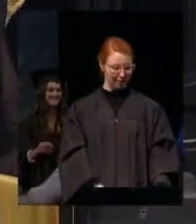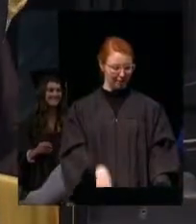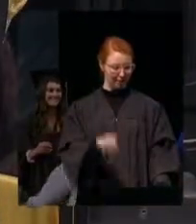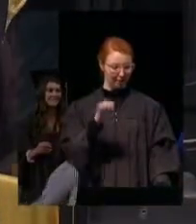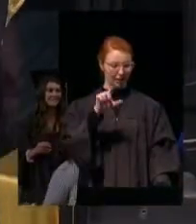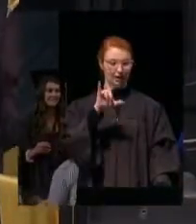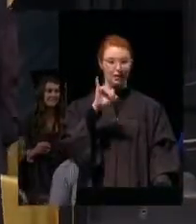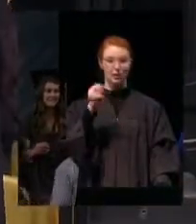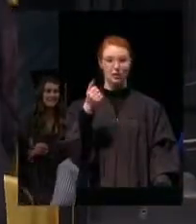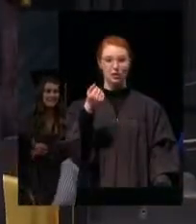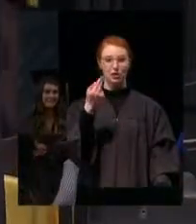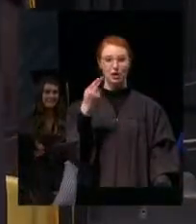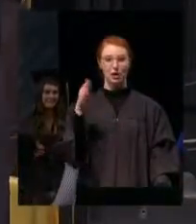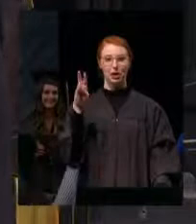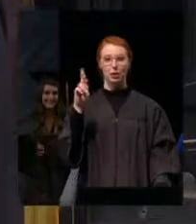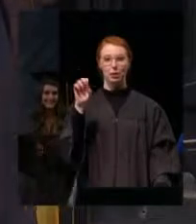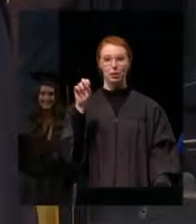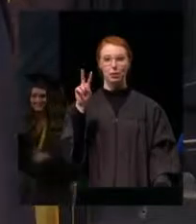Elijah Brovel.